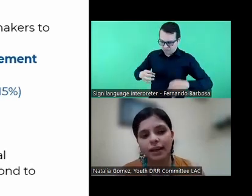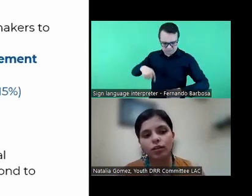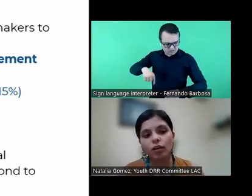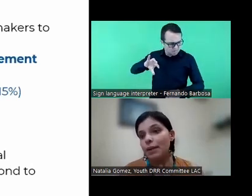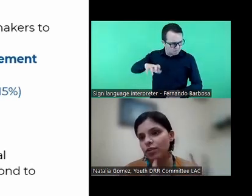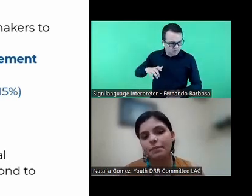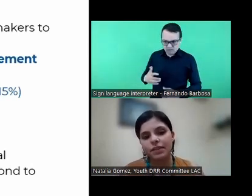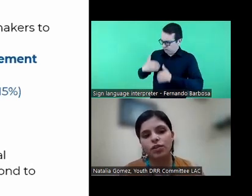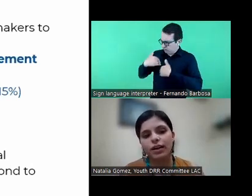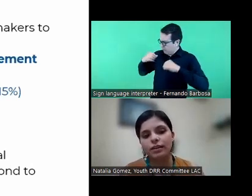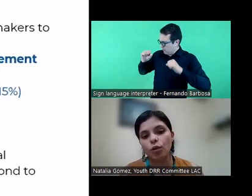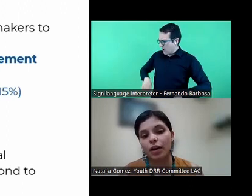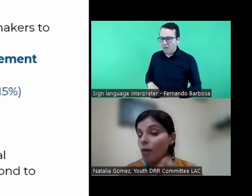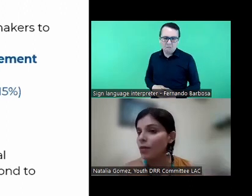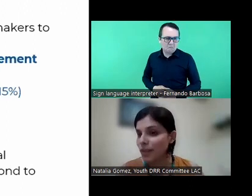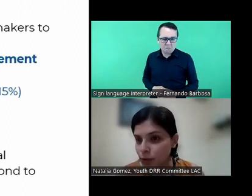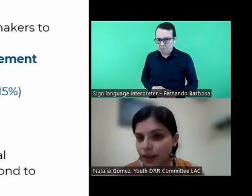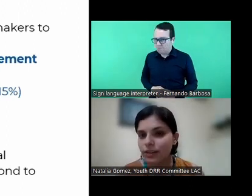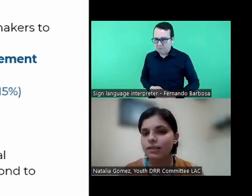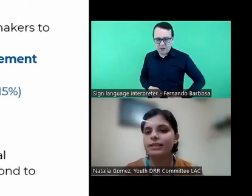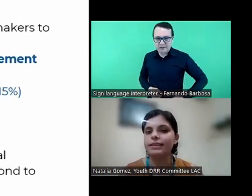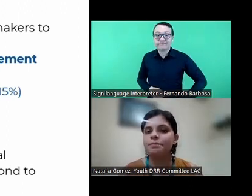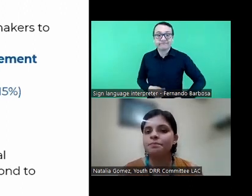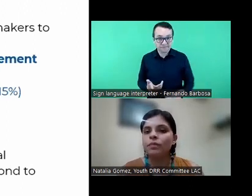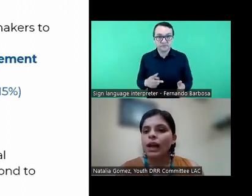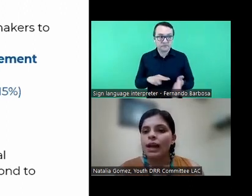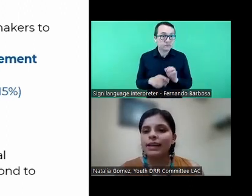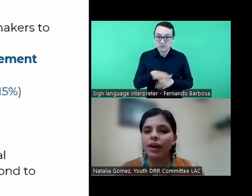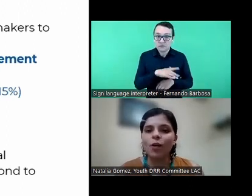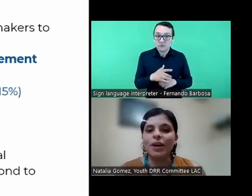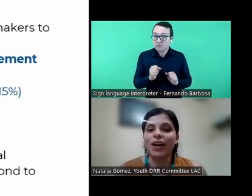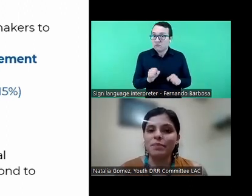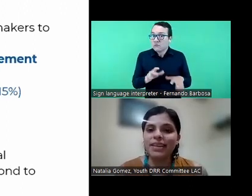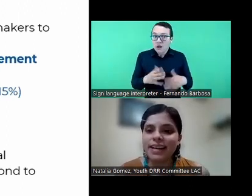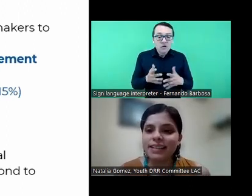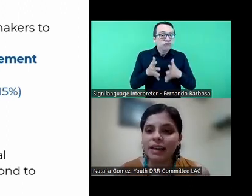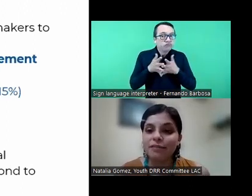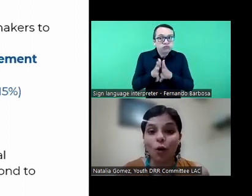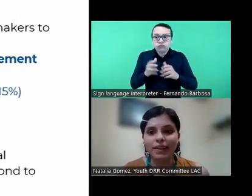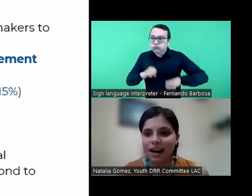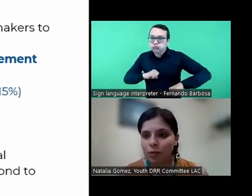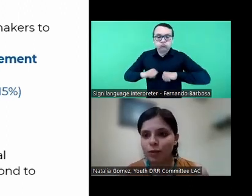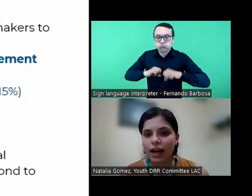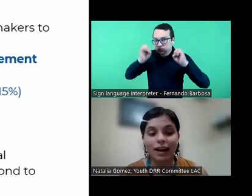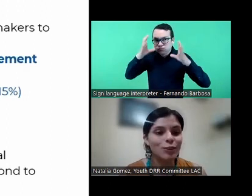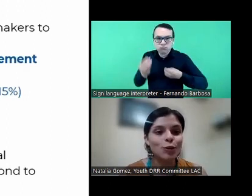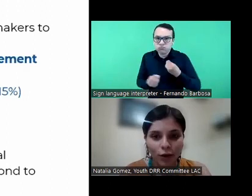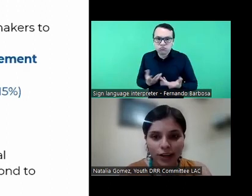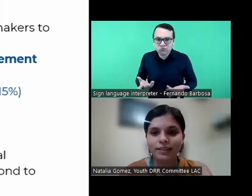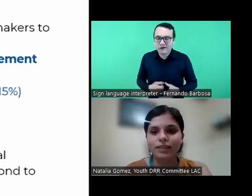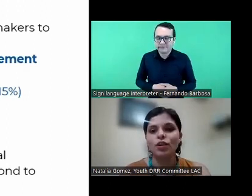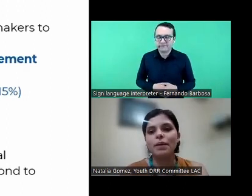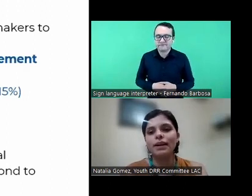meteorological or weather threats. And most of them mentioned that they have the lack of knowledge on how to